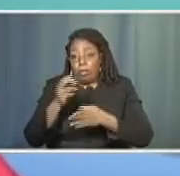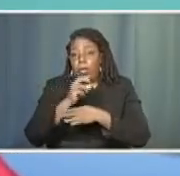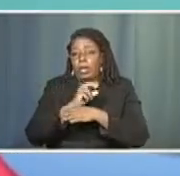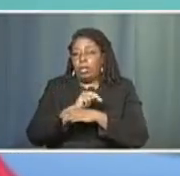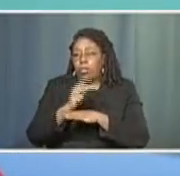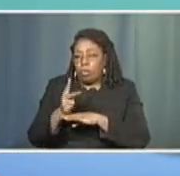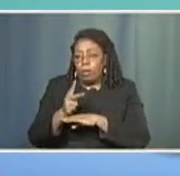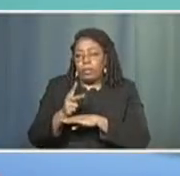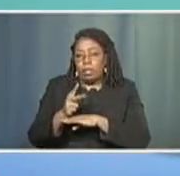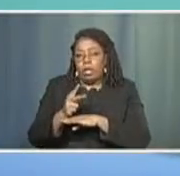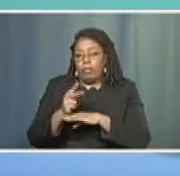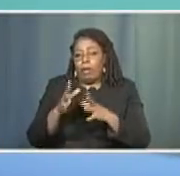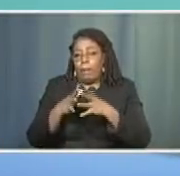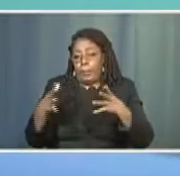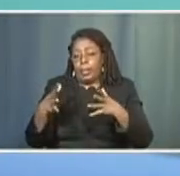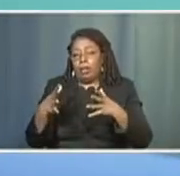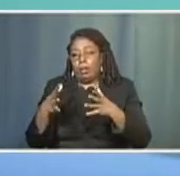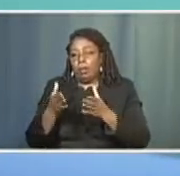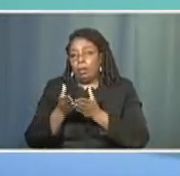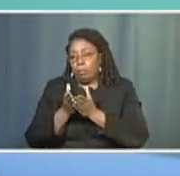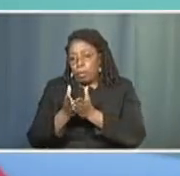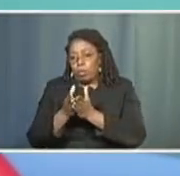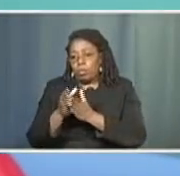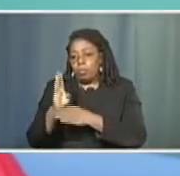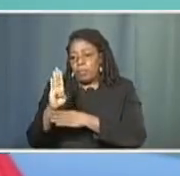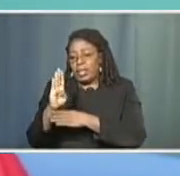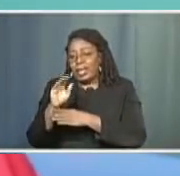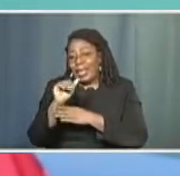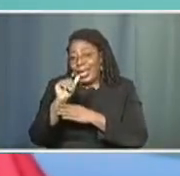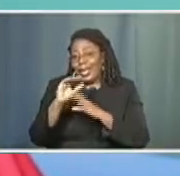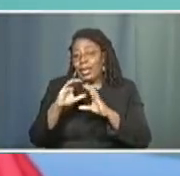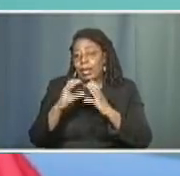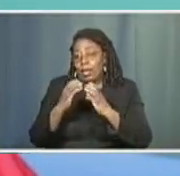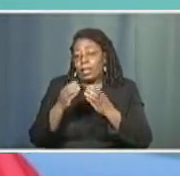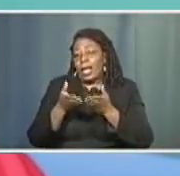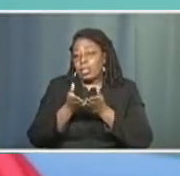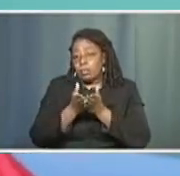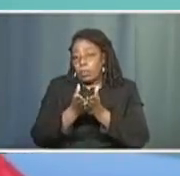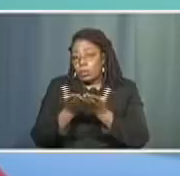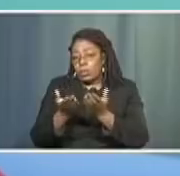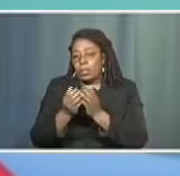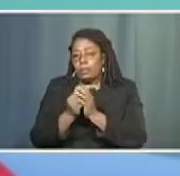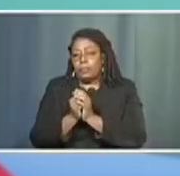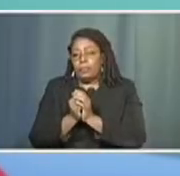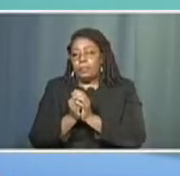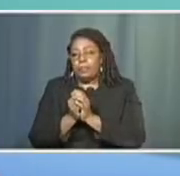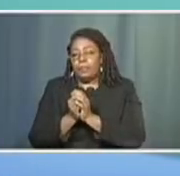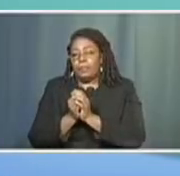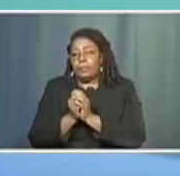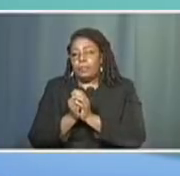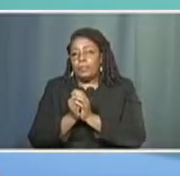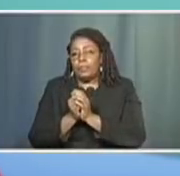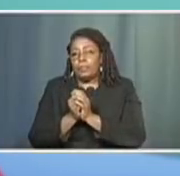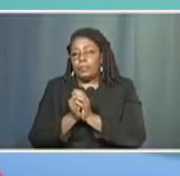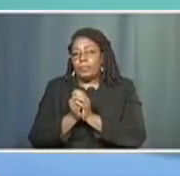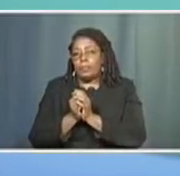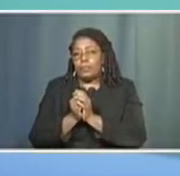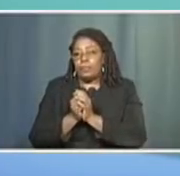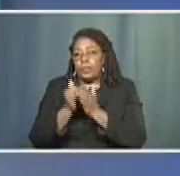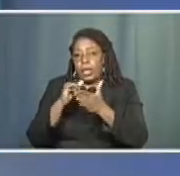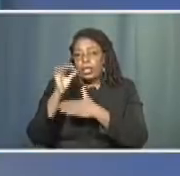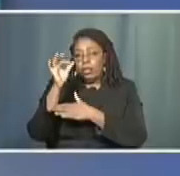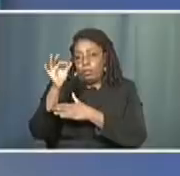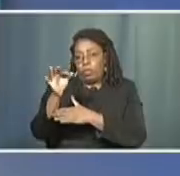for some of the more bigger boats, the B-class and the A-class, in the not so far